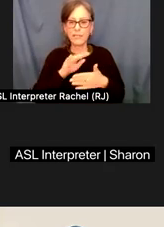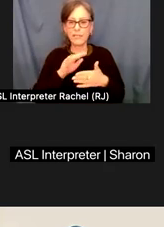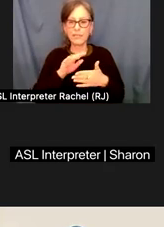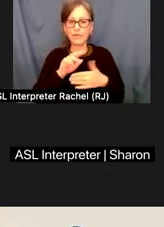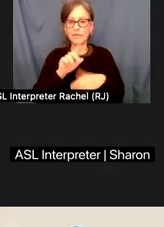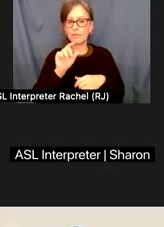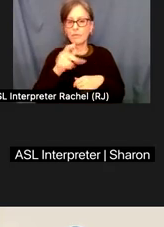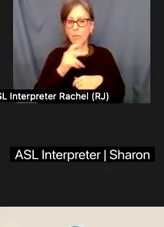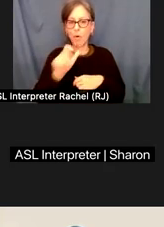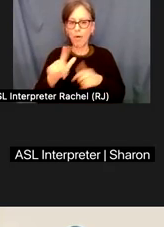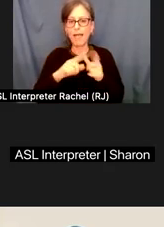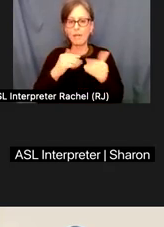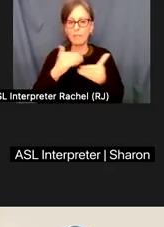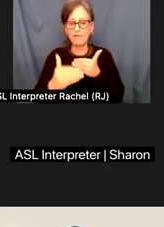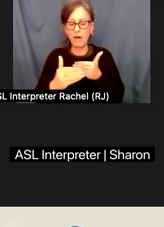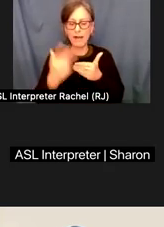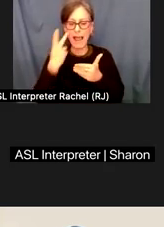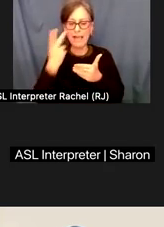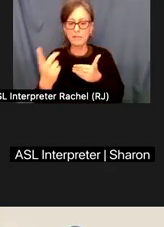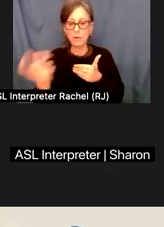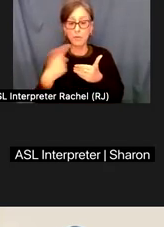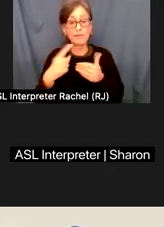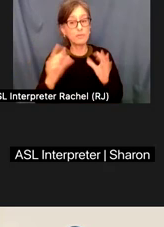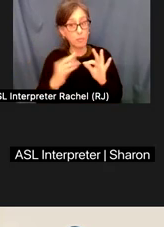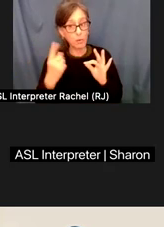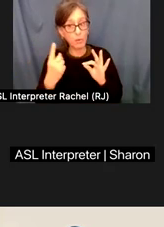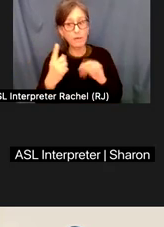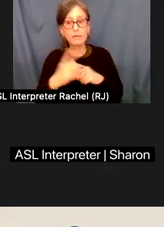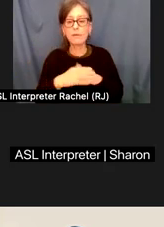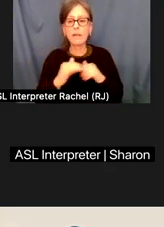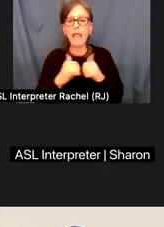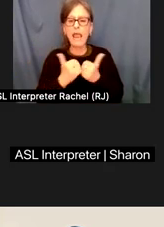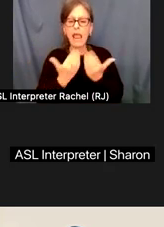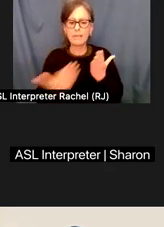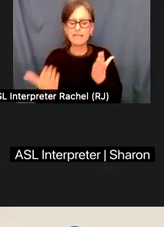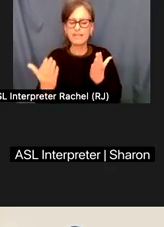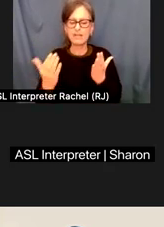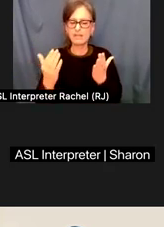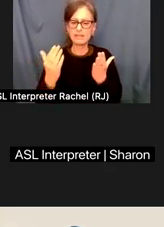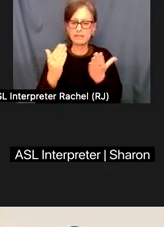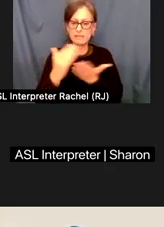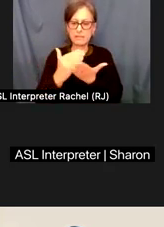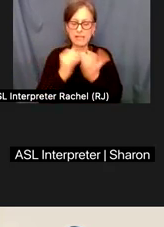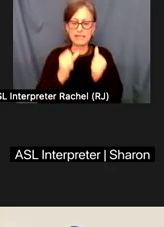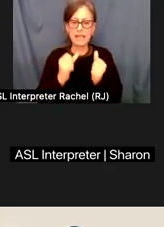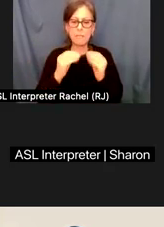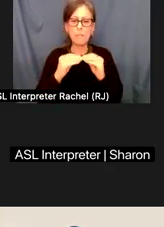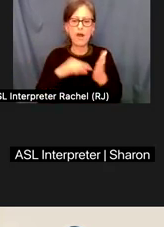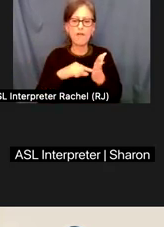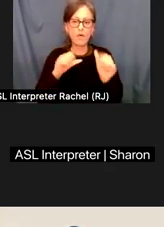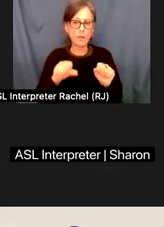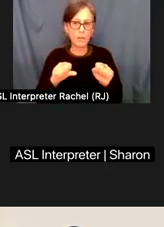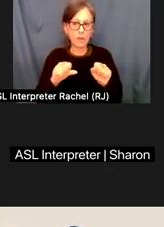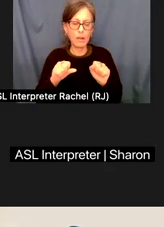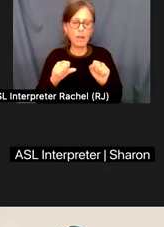4. So there's a question, a really important question, about how materials and supplies can be more affordable